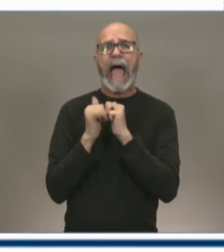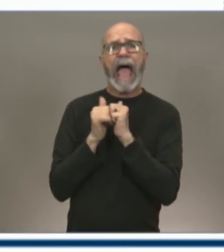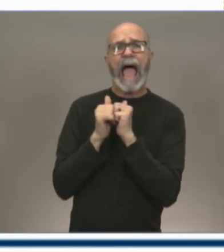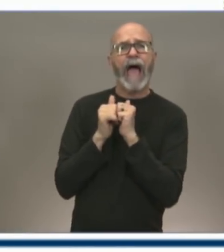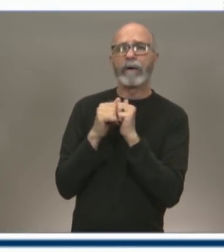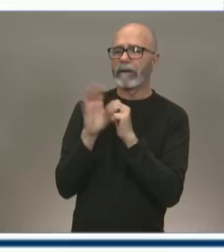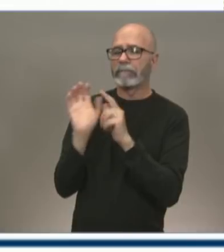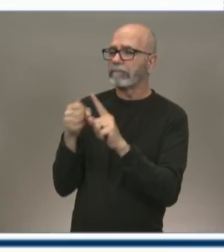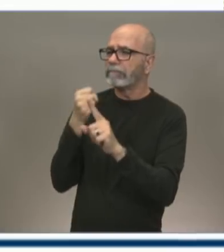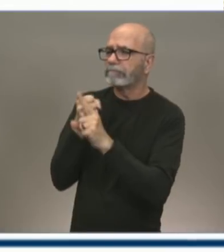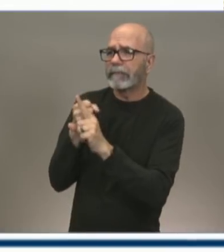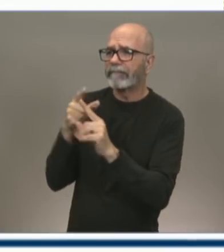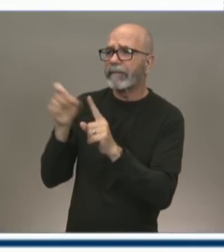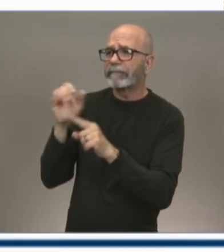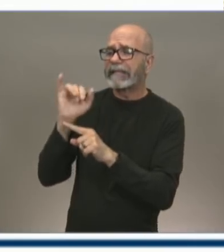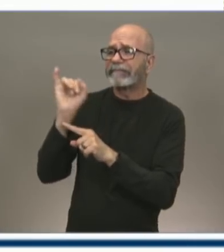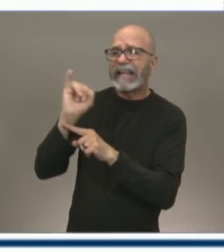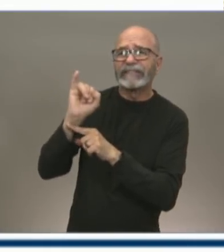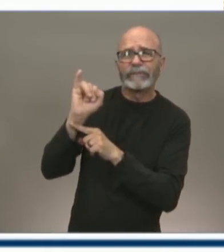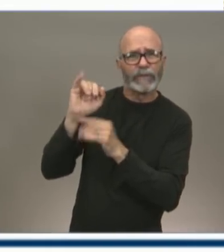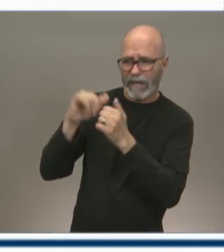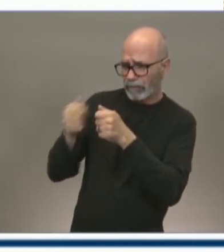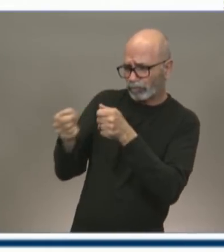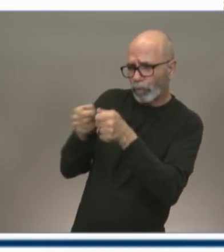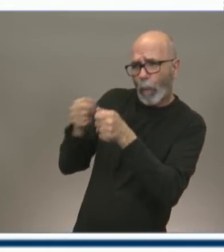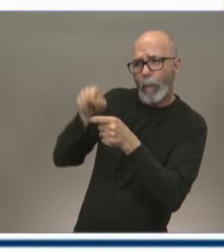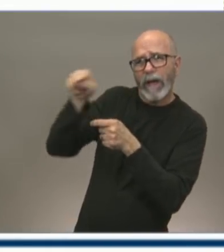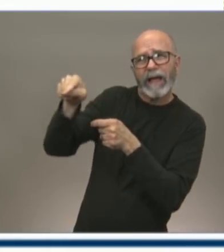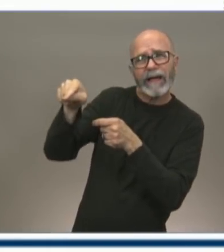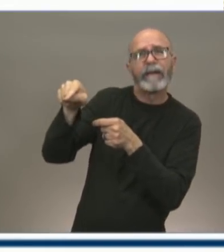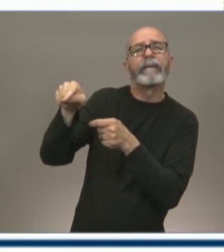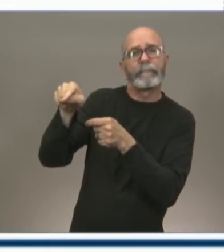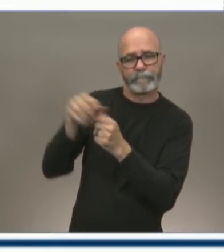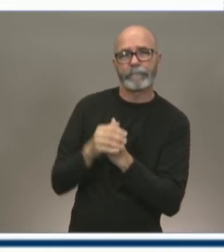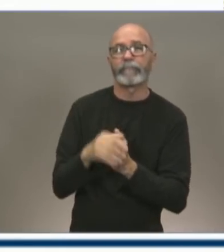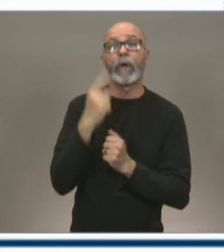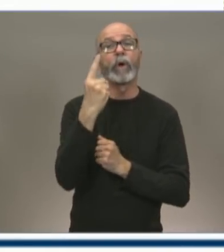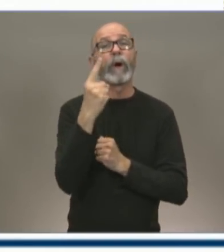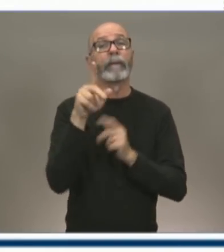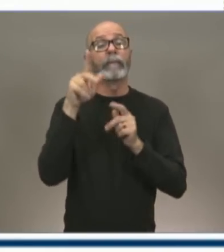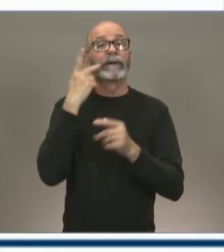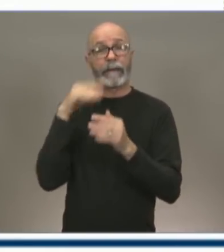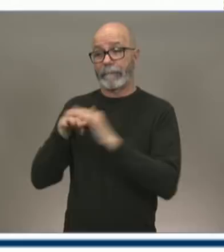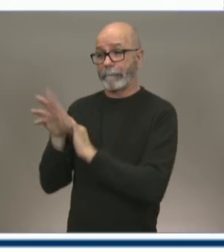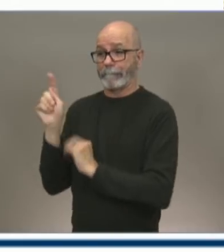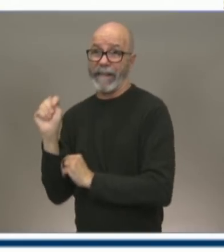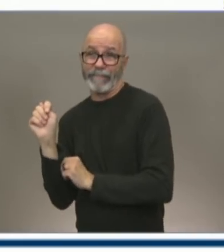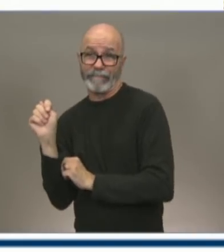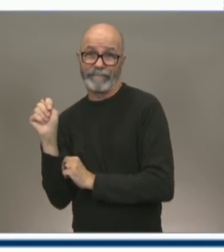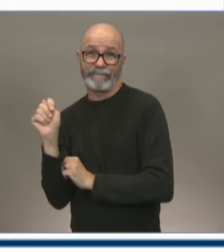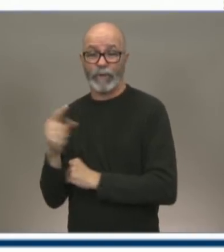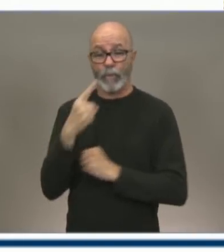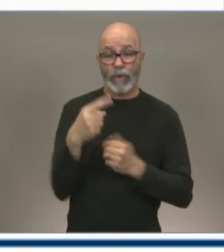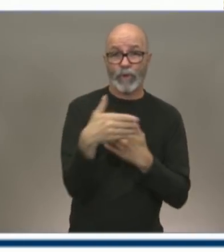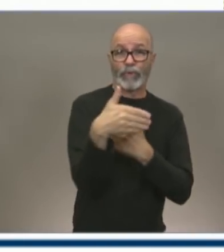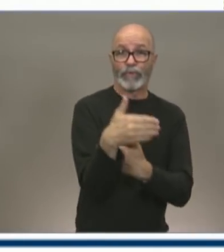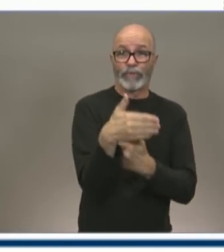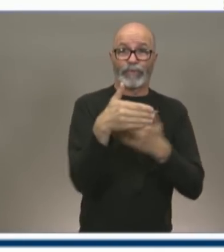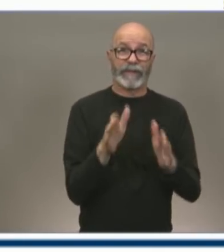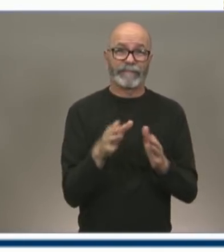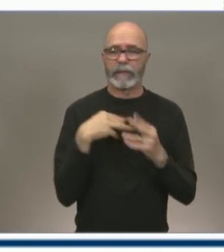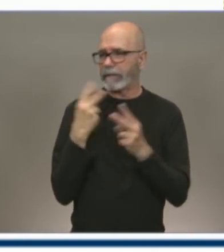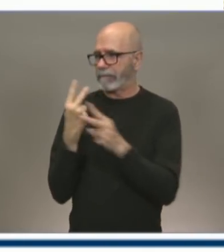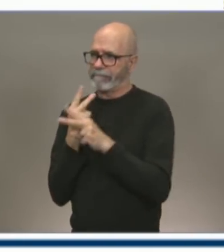clear recommendation around single rooms with single washrooms. With that in mind, and the ongoing review of our long-term care